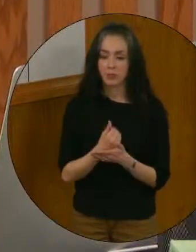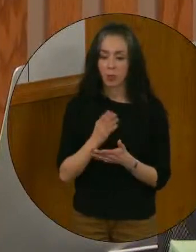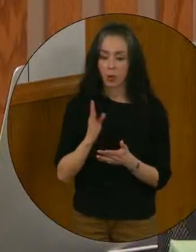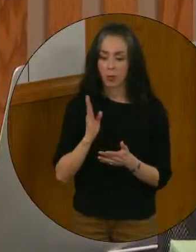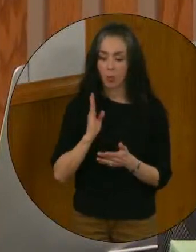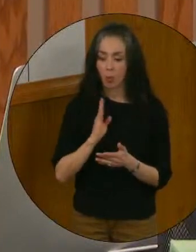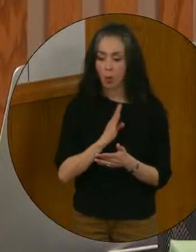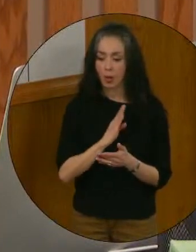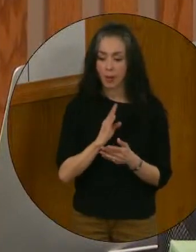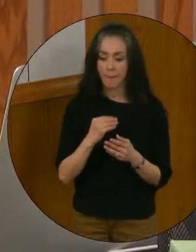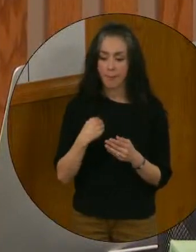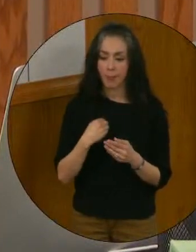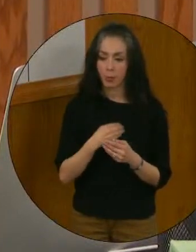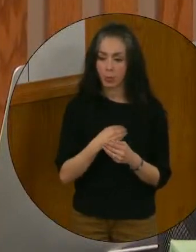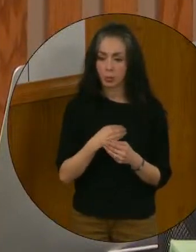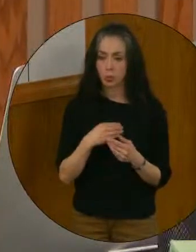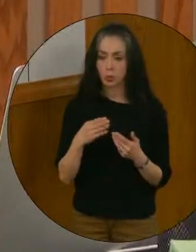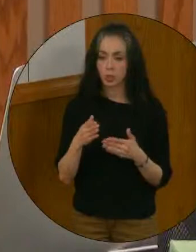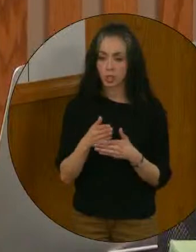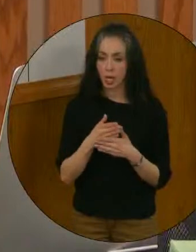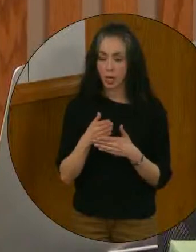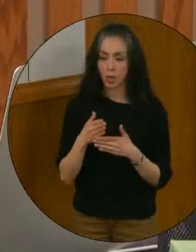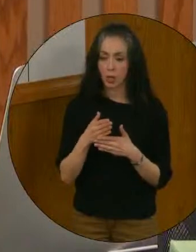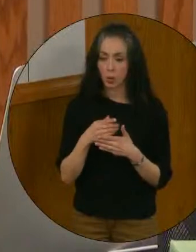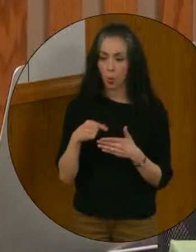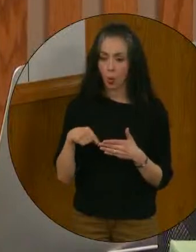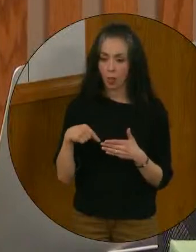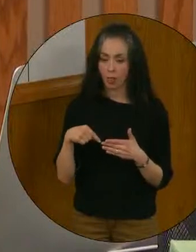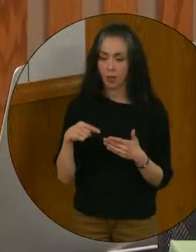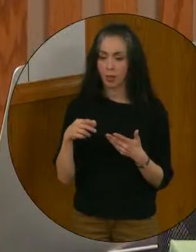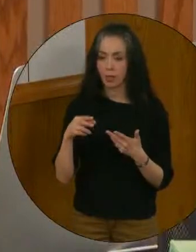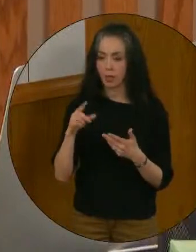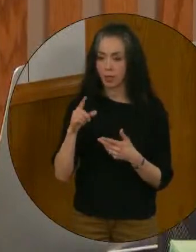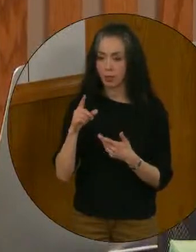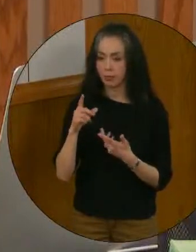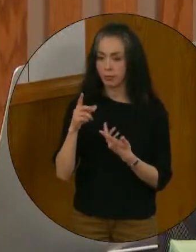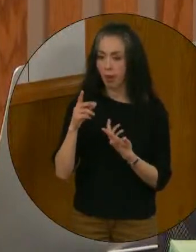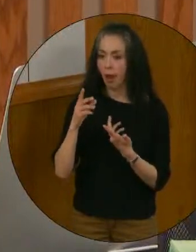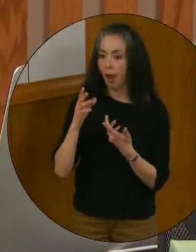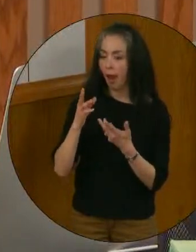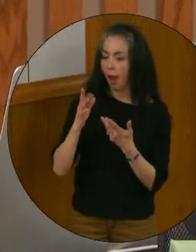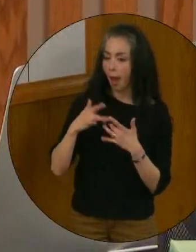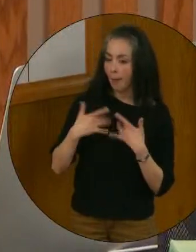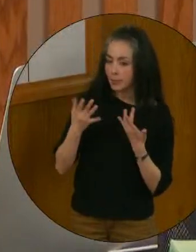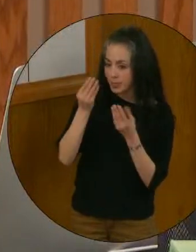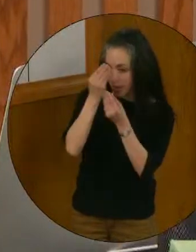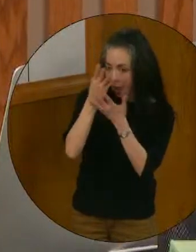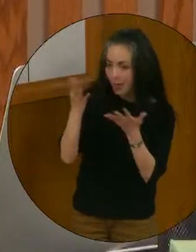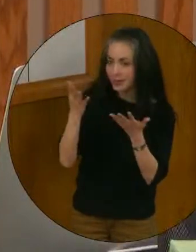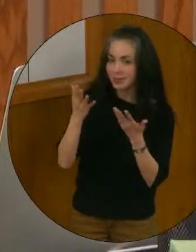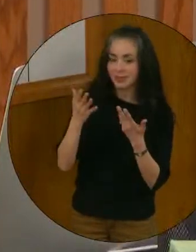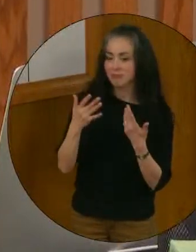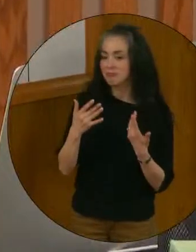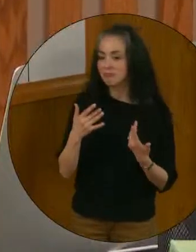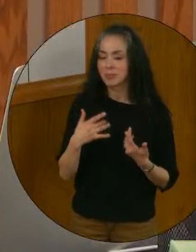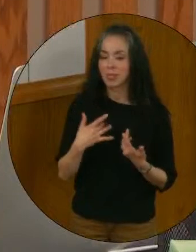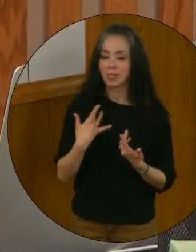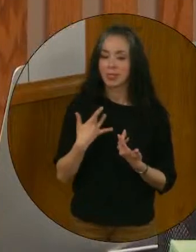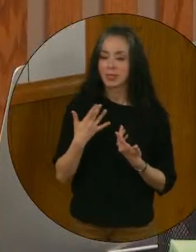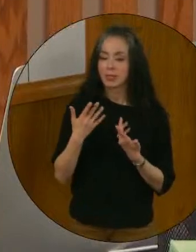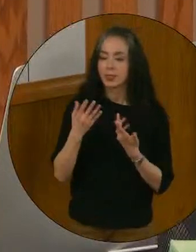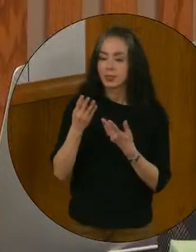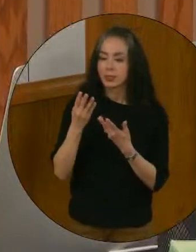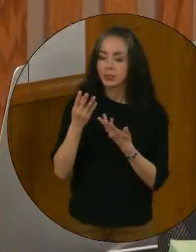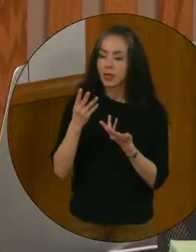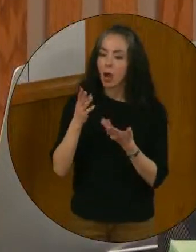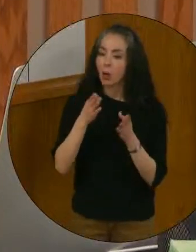to share board committee quarterly updates. And that is, the intention there is for us